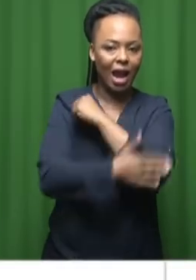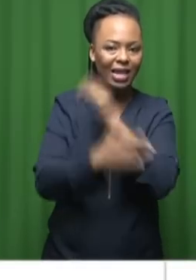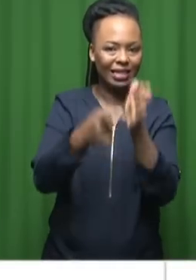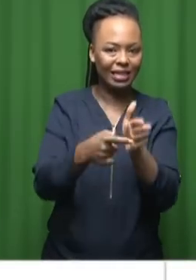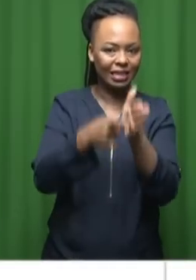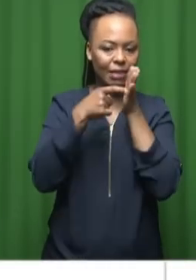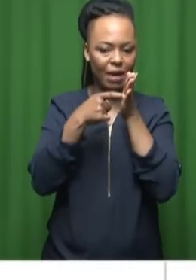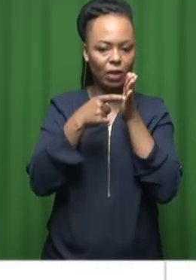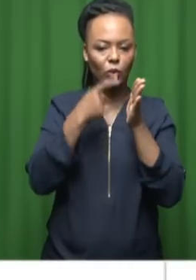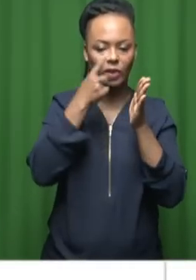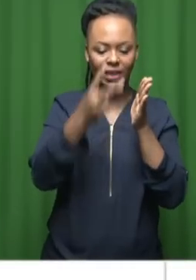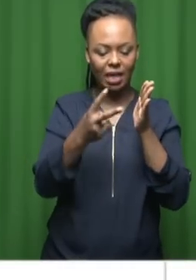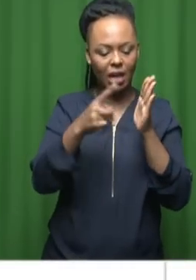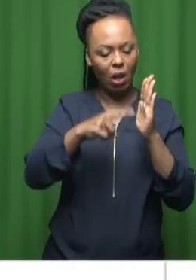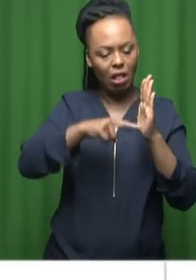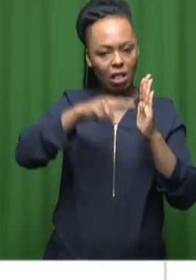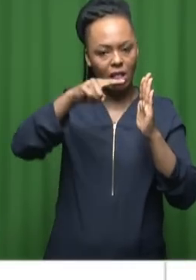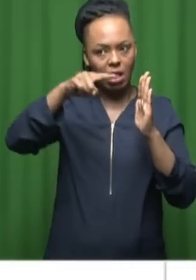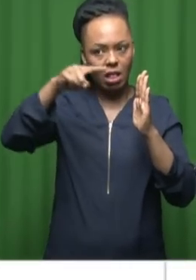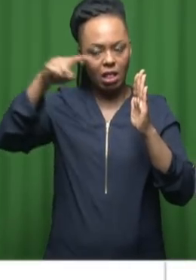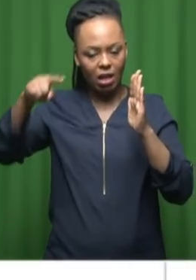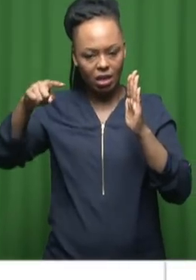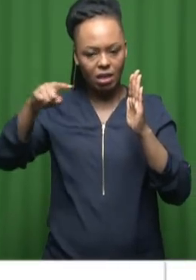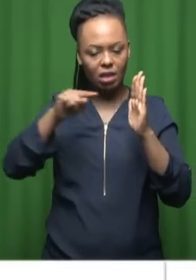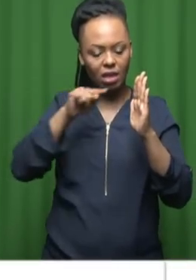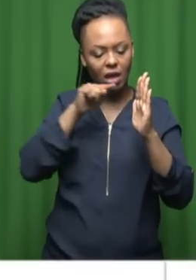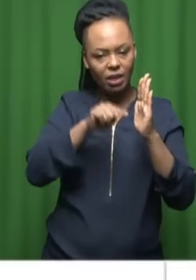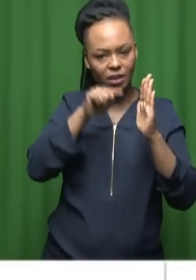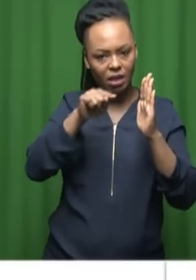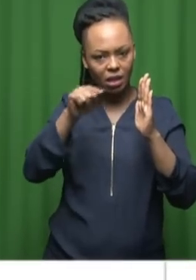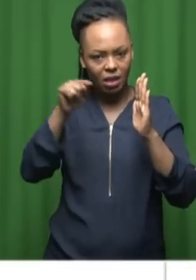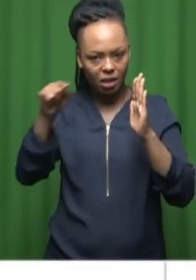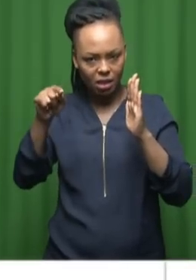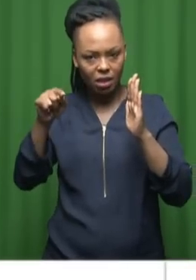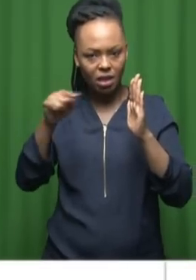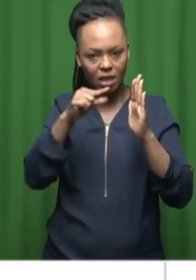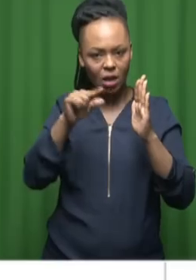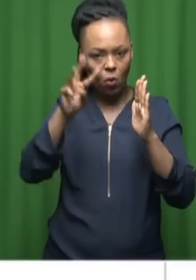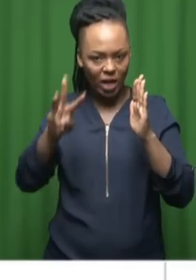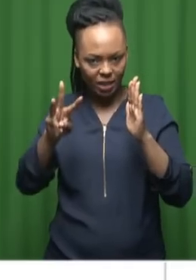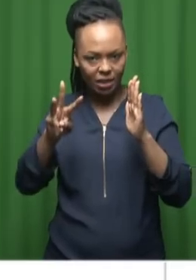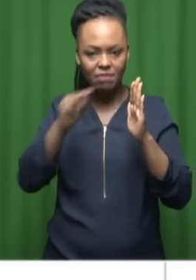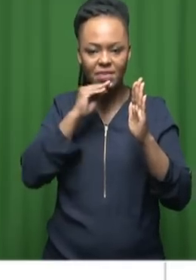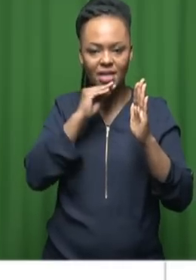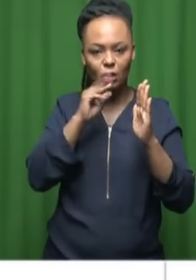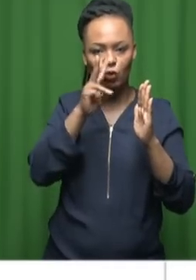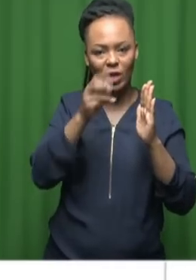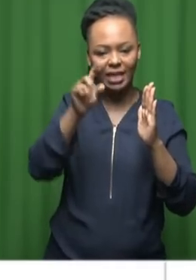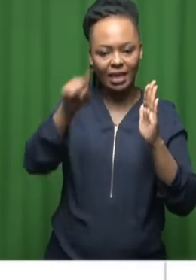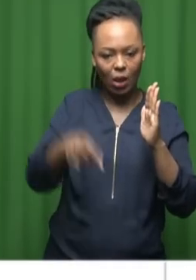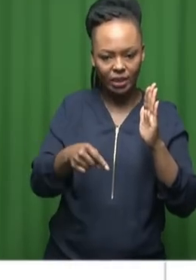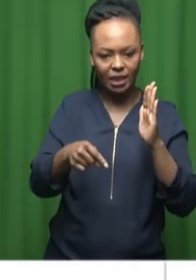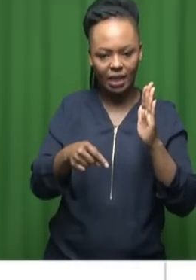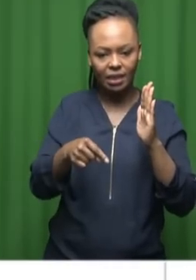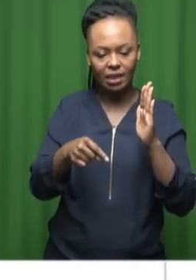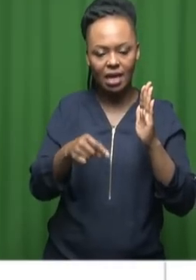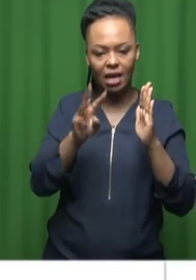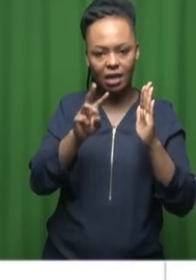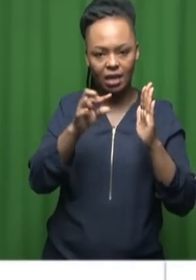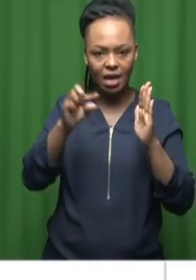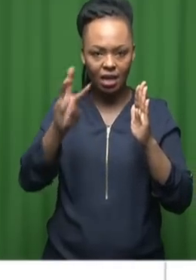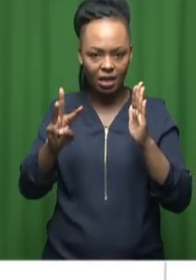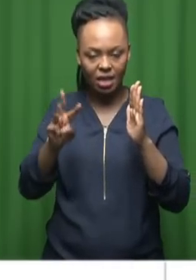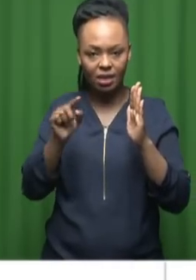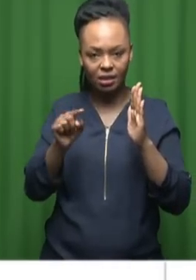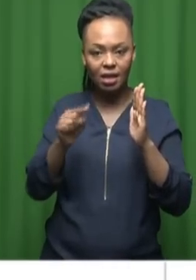up in gigawatts. So each gigawatt is 20 gigawatts is 20,000. So each gigawatt is a stage of load shedding, if you